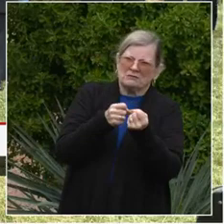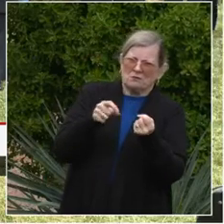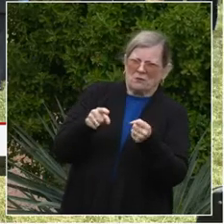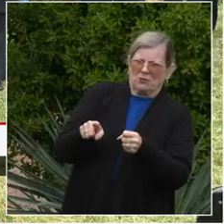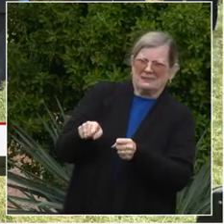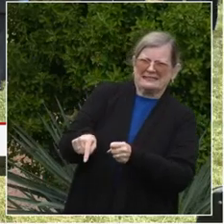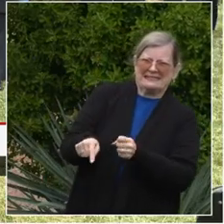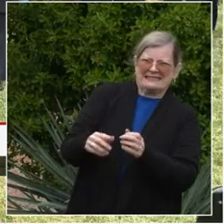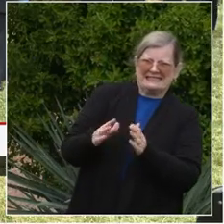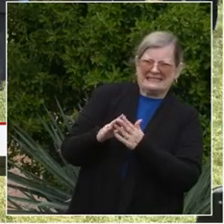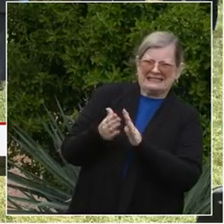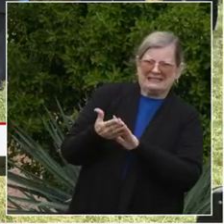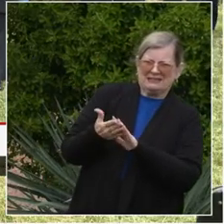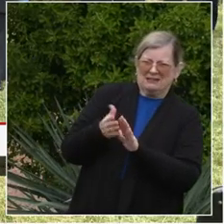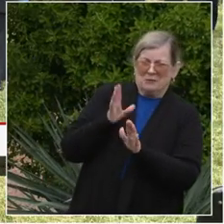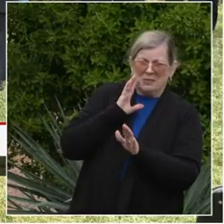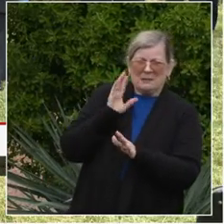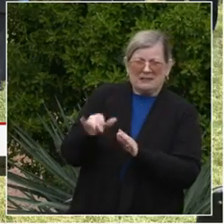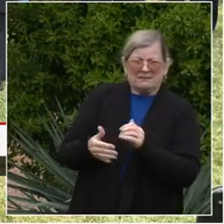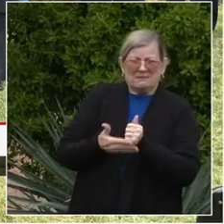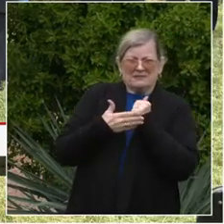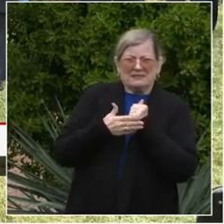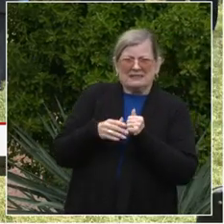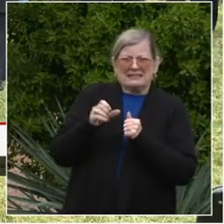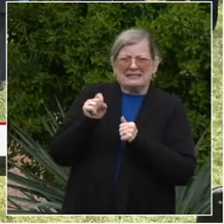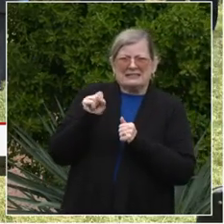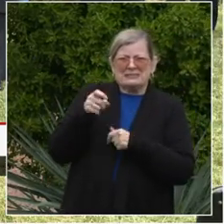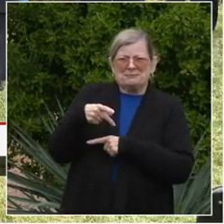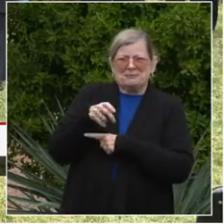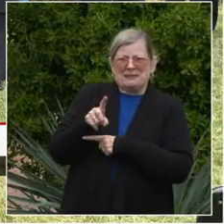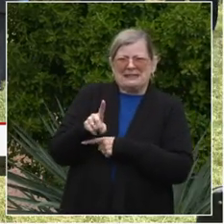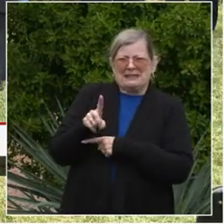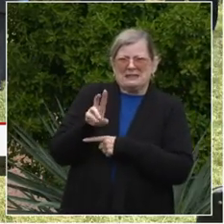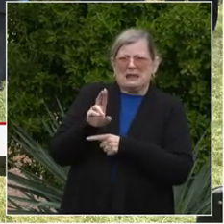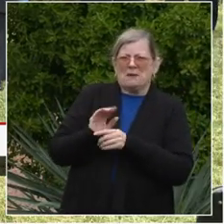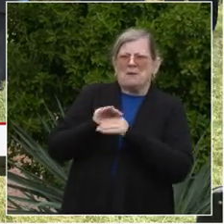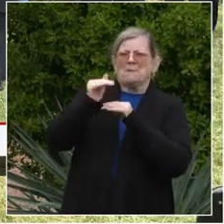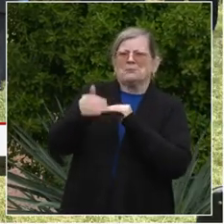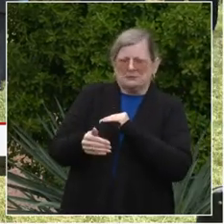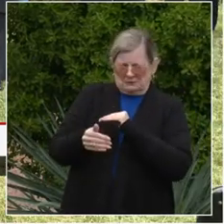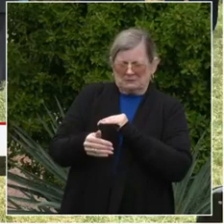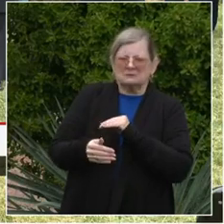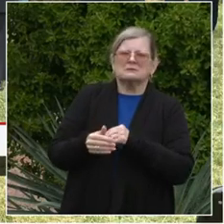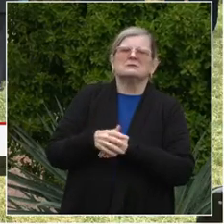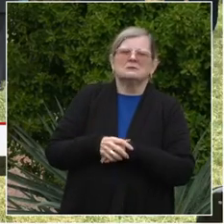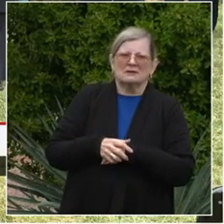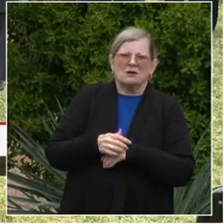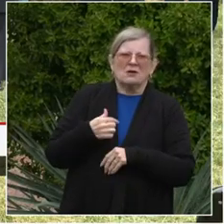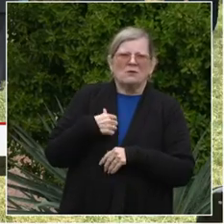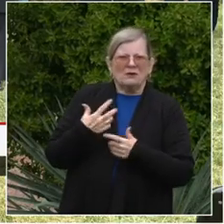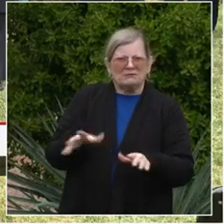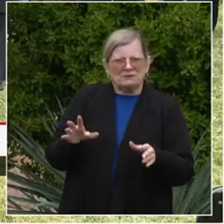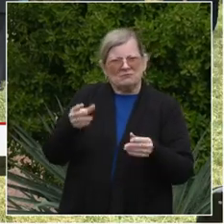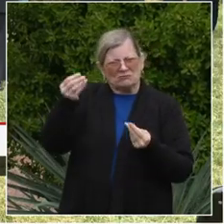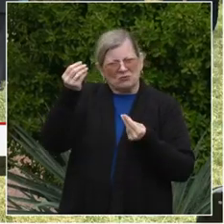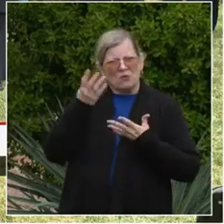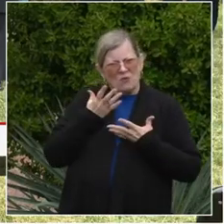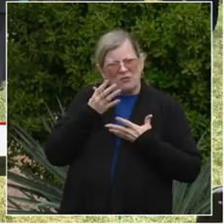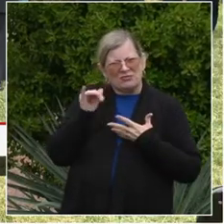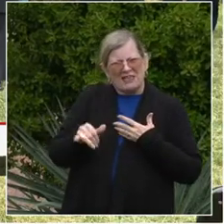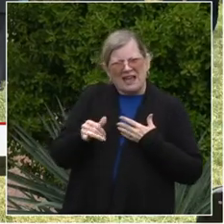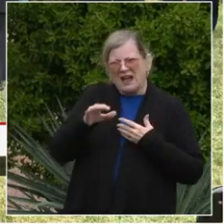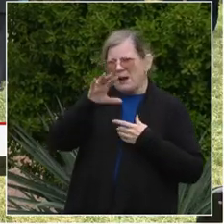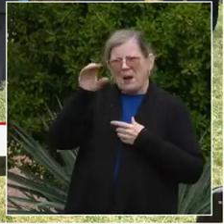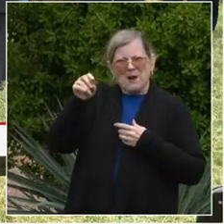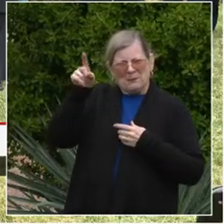think would be helpful? Speed humps. Okay. We've been told that Ddot rarely approves speed humps in alleyways,